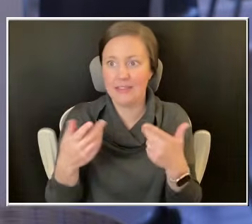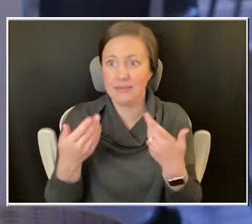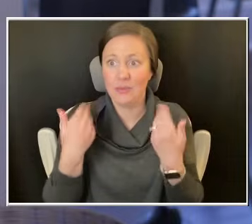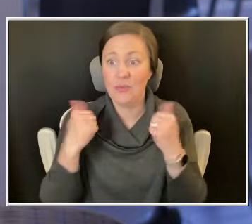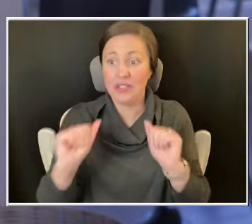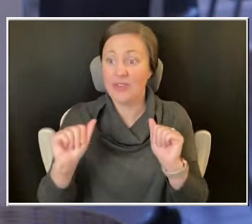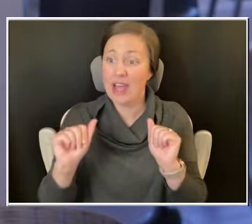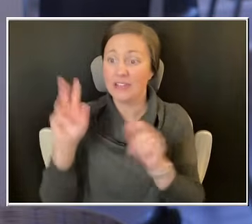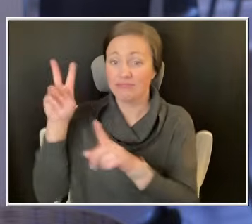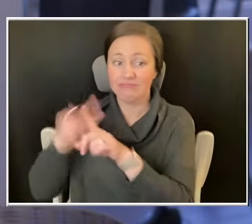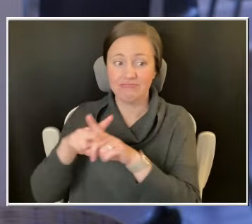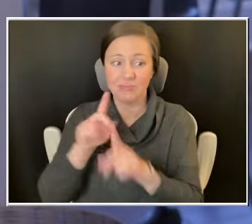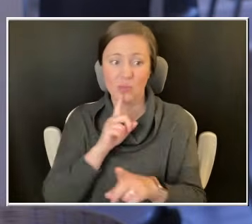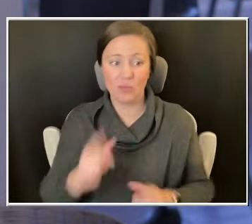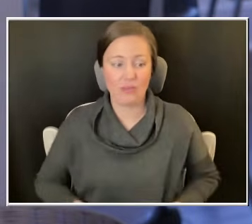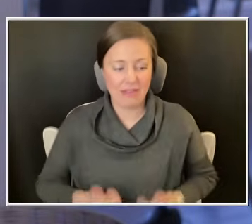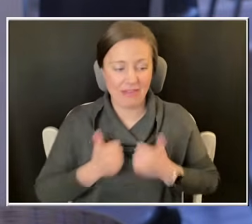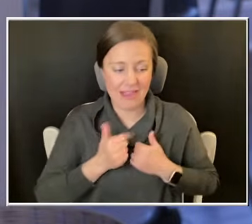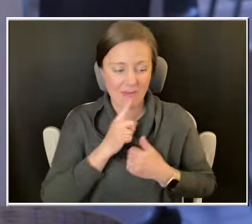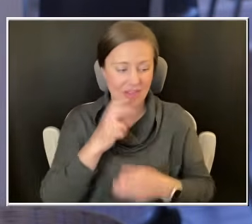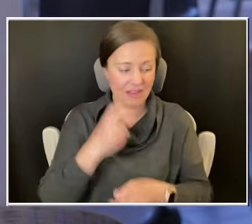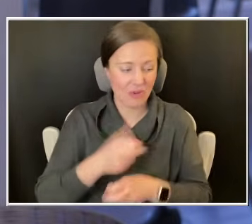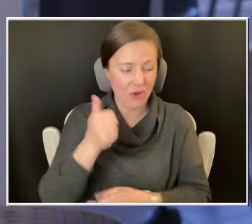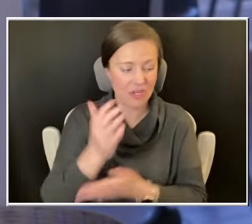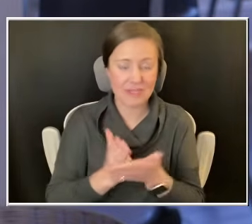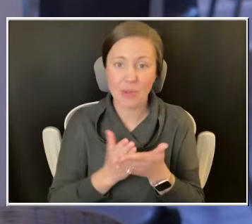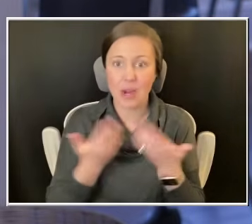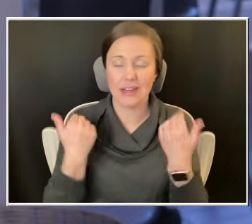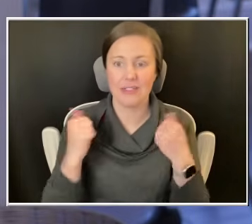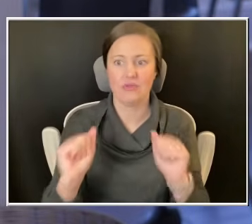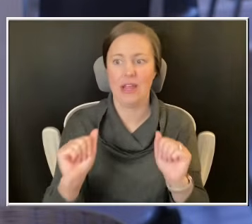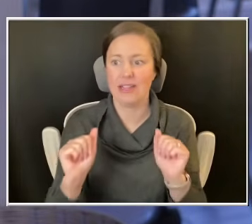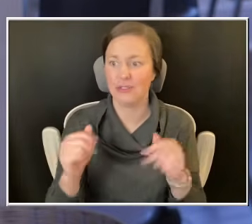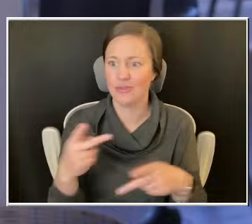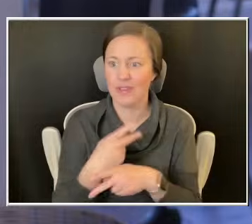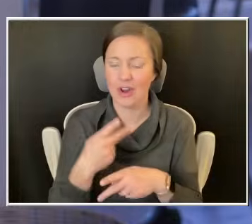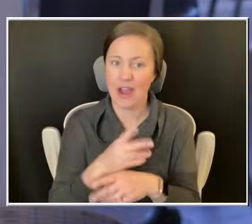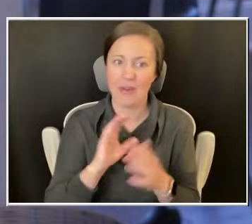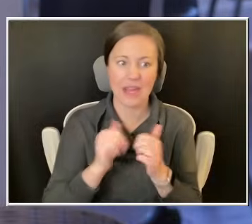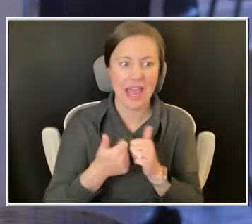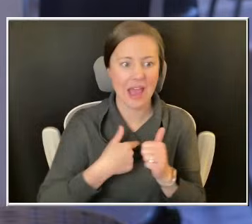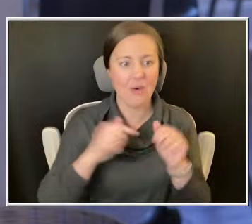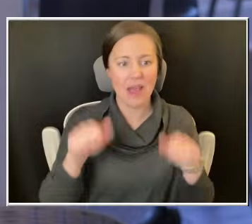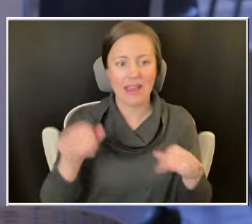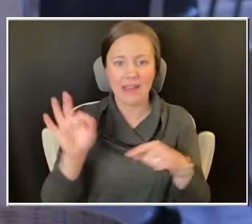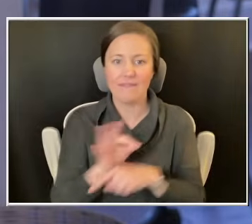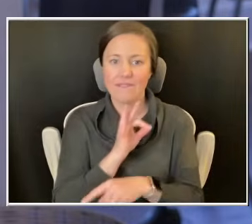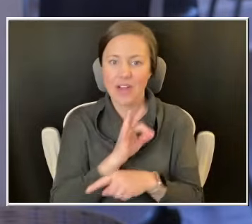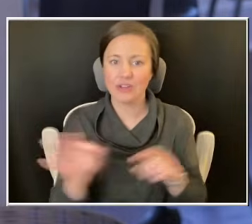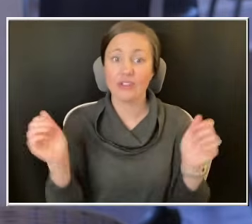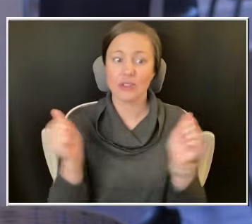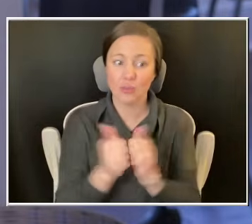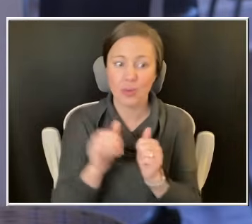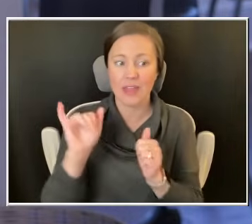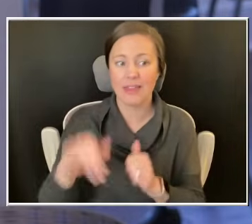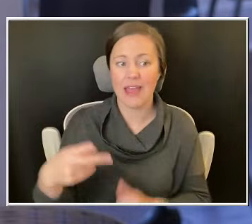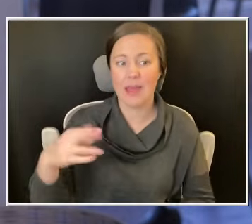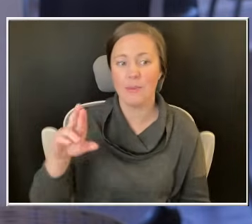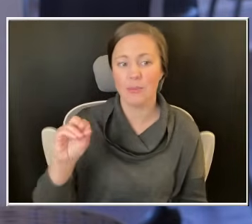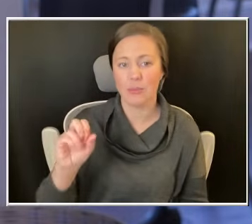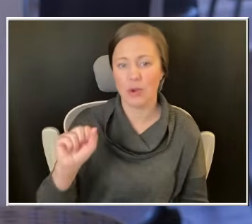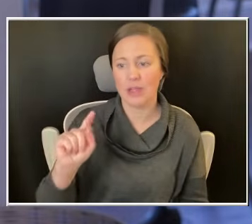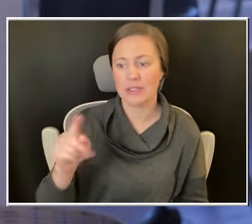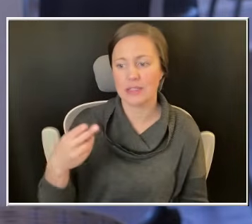part is finding how can I function with this prosthetic appropriately